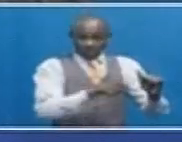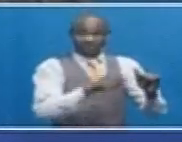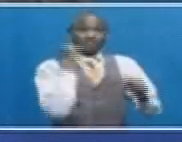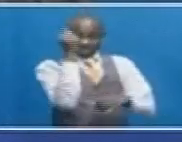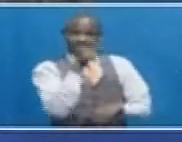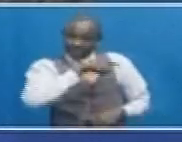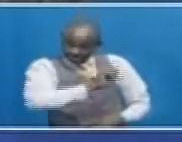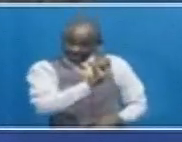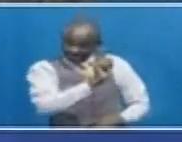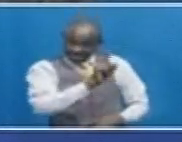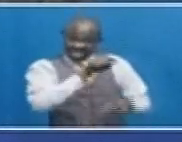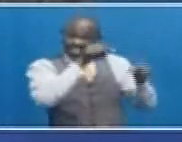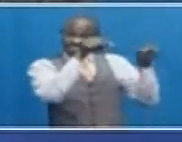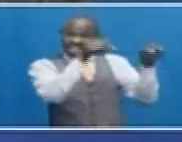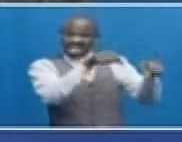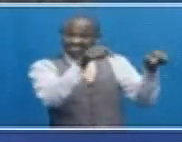Kiir, there are